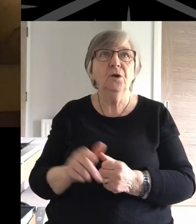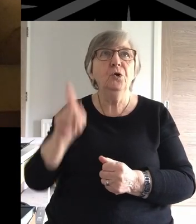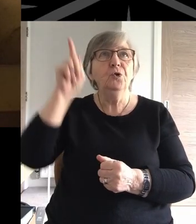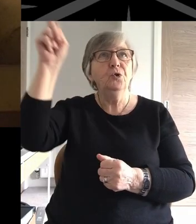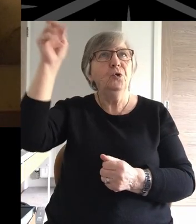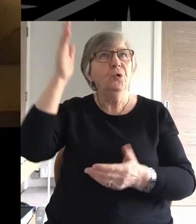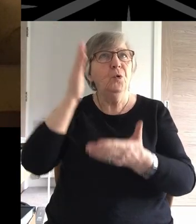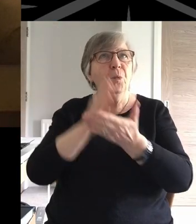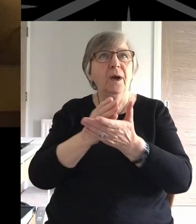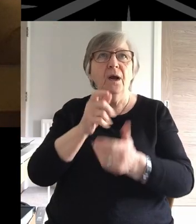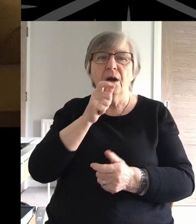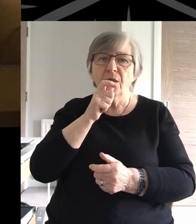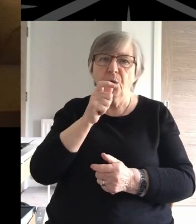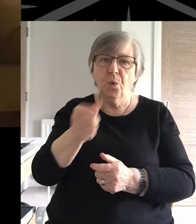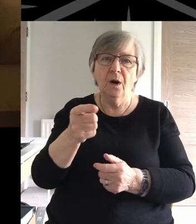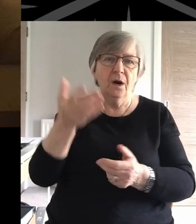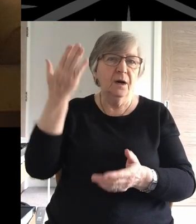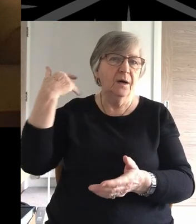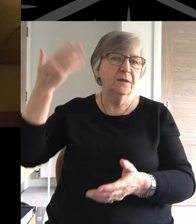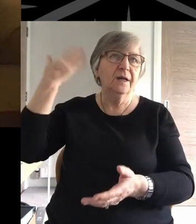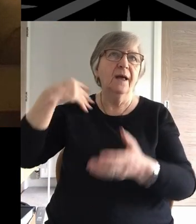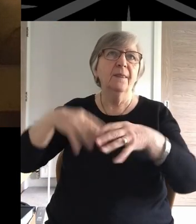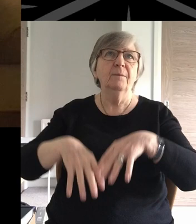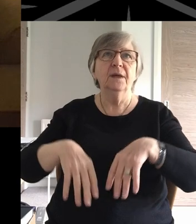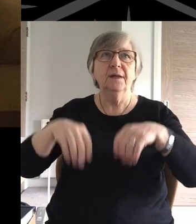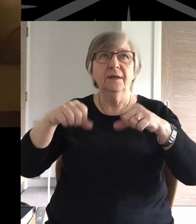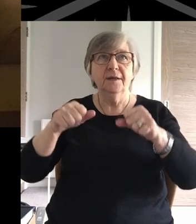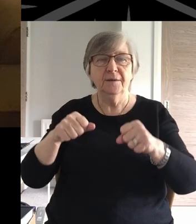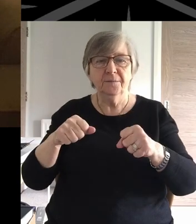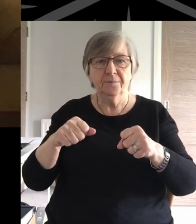You were the Word at the beginning,